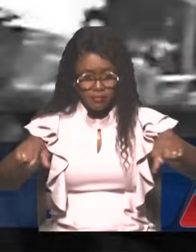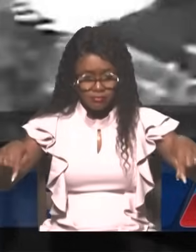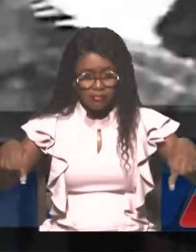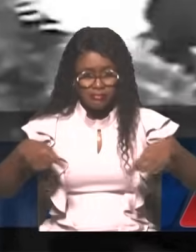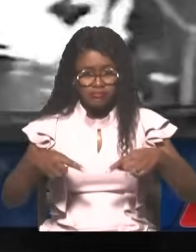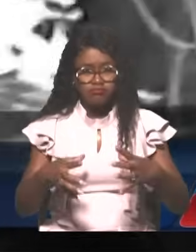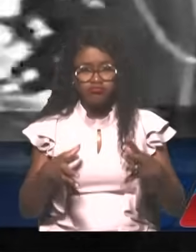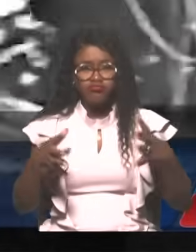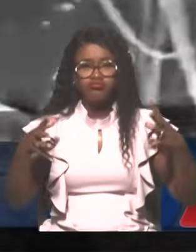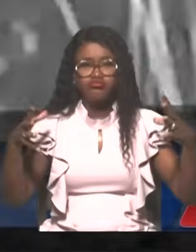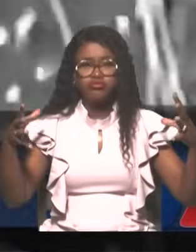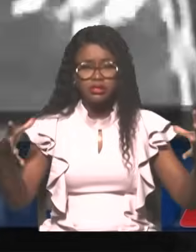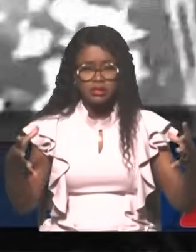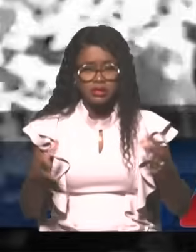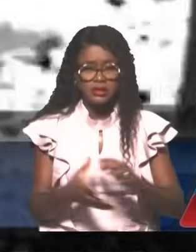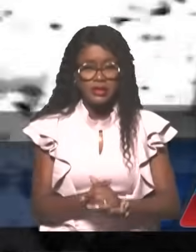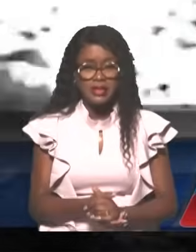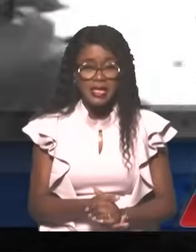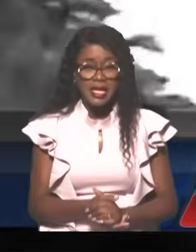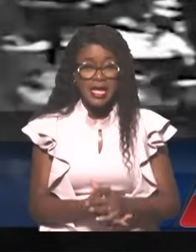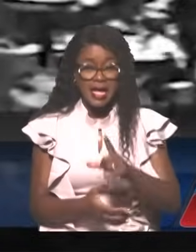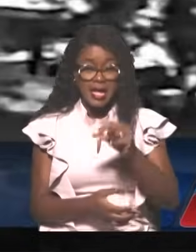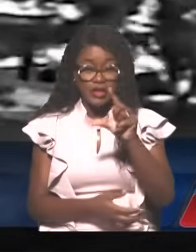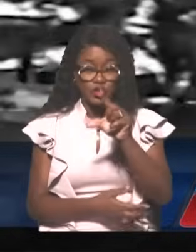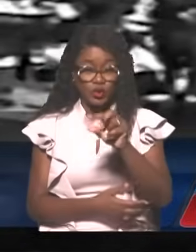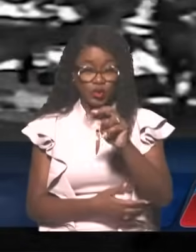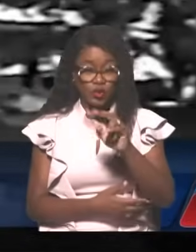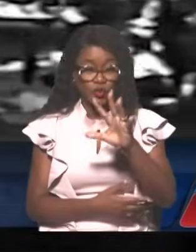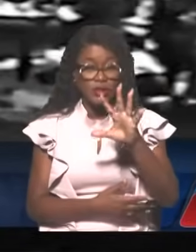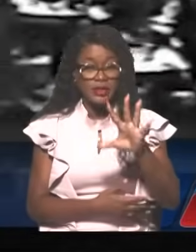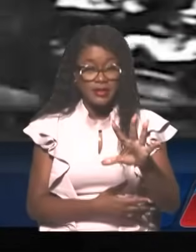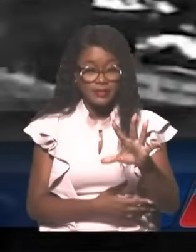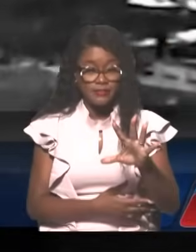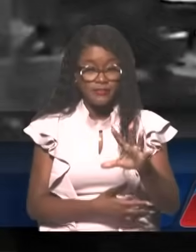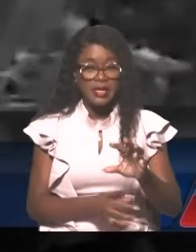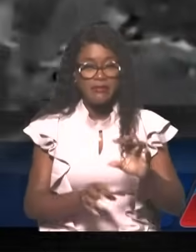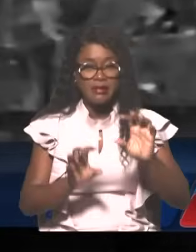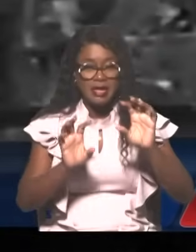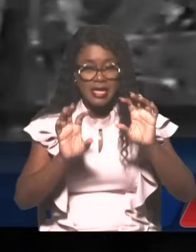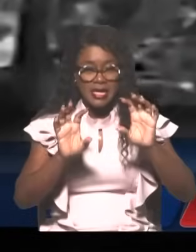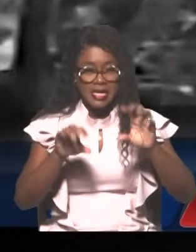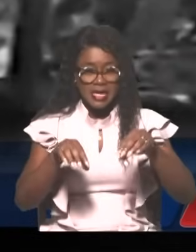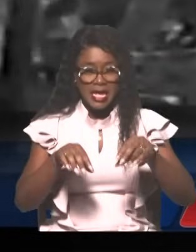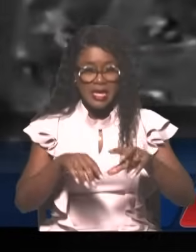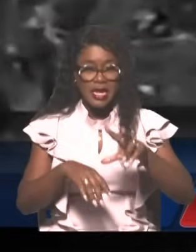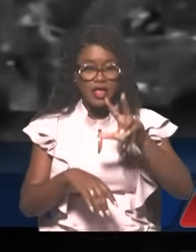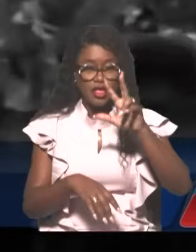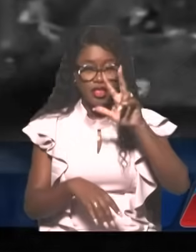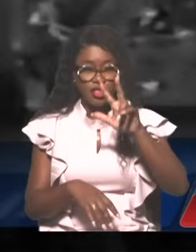Whereas, according to the research in 2025, there is the probability that